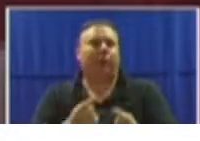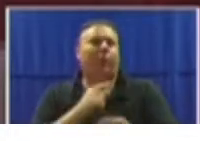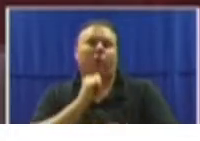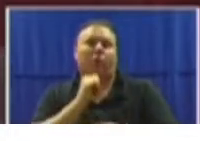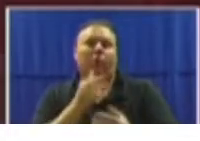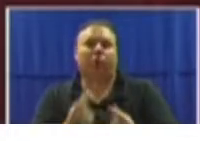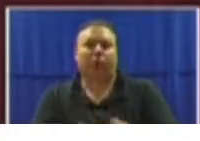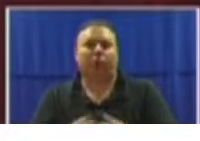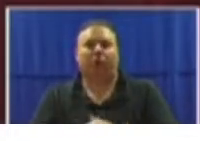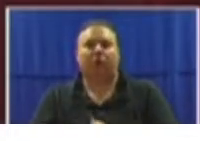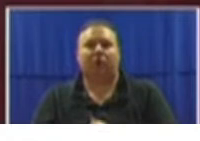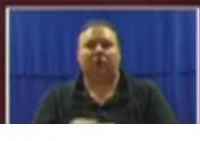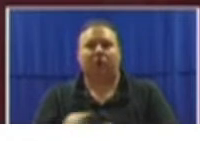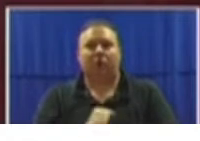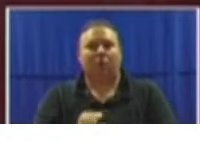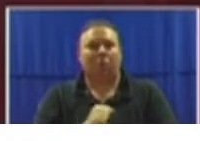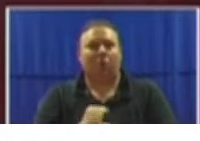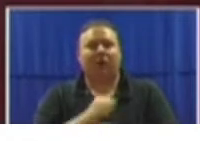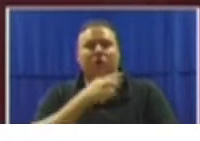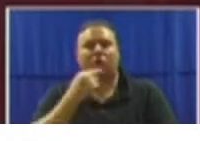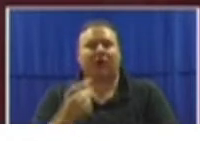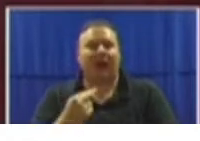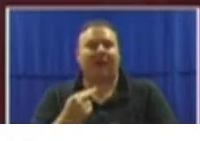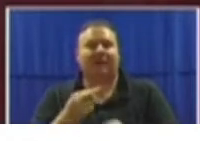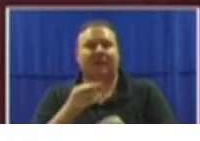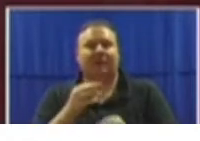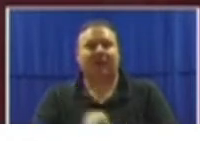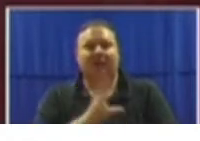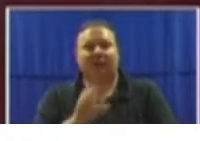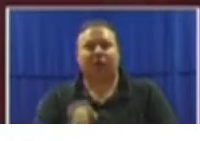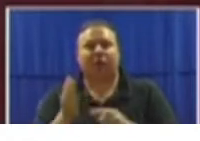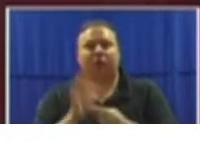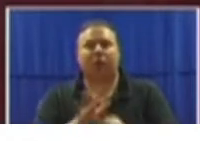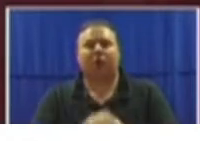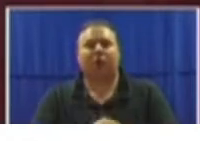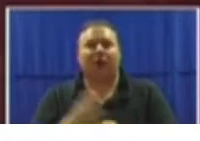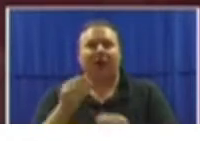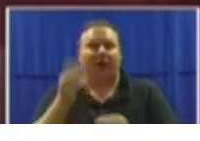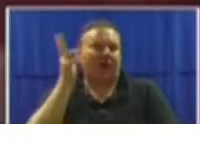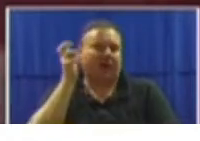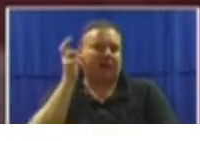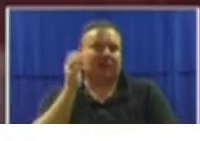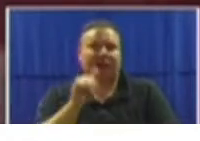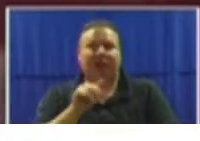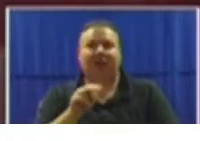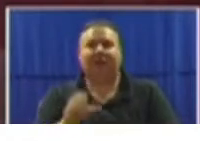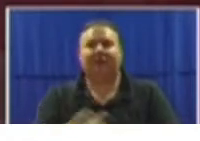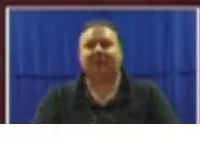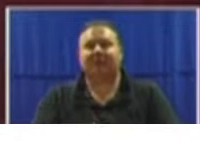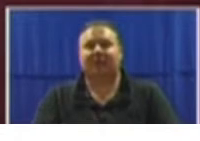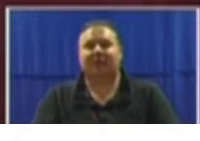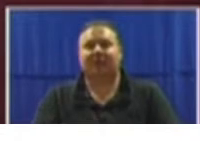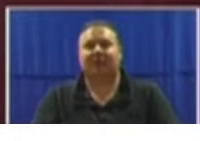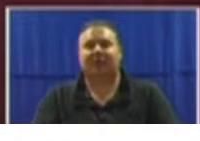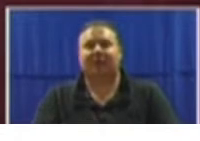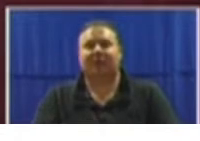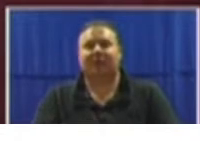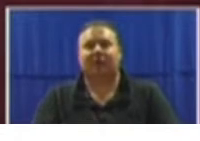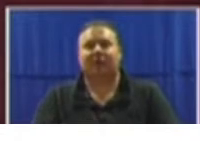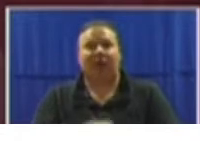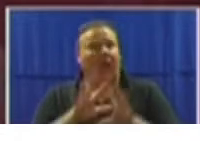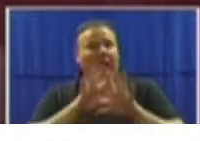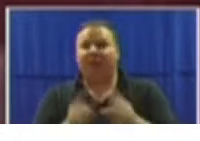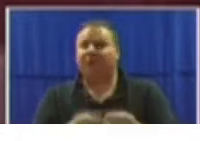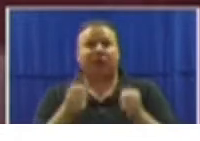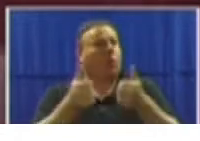look at the practical reality of what's happening in South Africa, and if you listen to the ANC, I've listened to the Honourable Tlakude, it seems that all is well